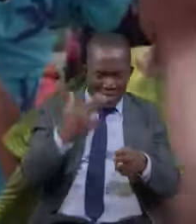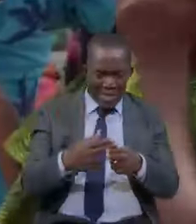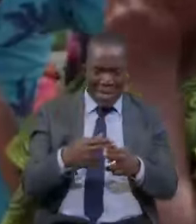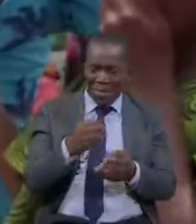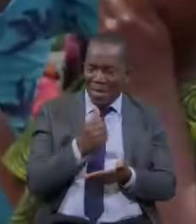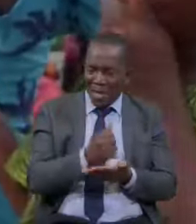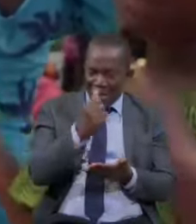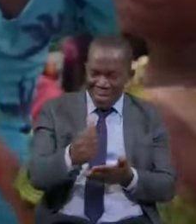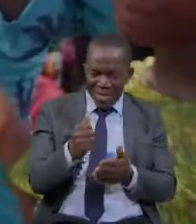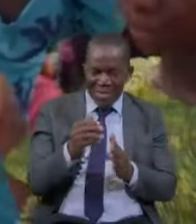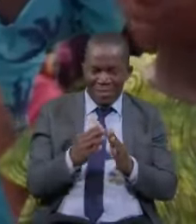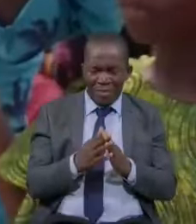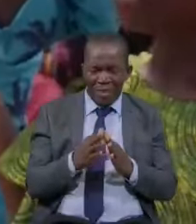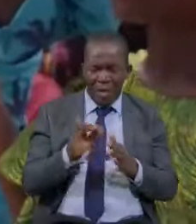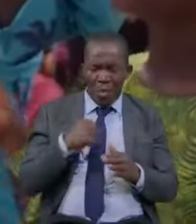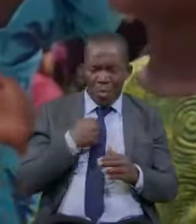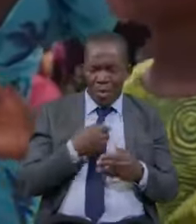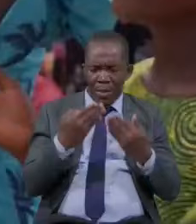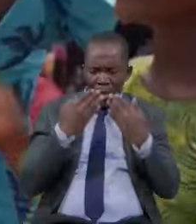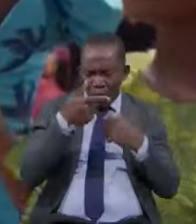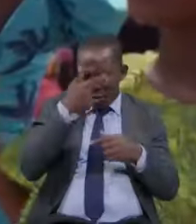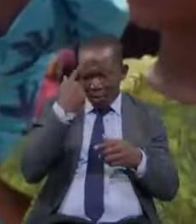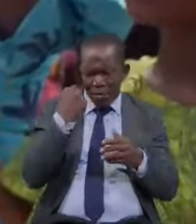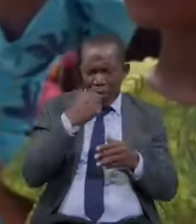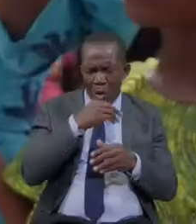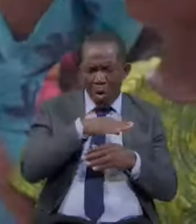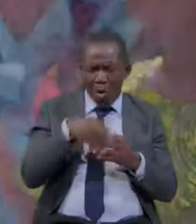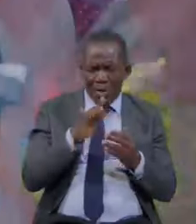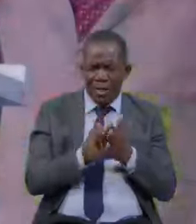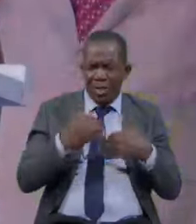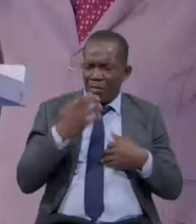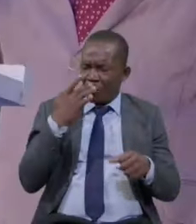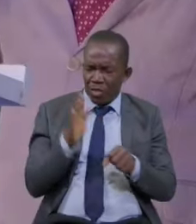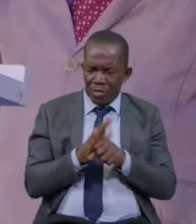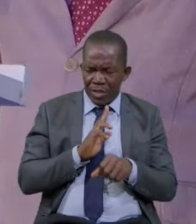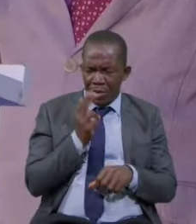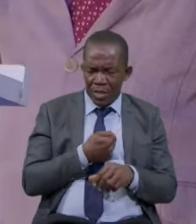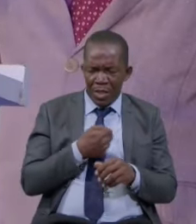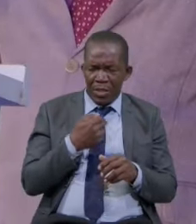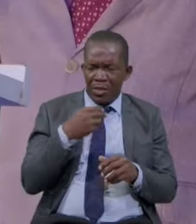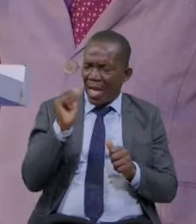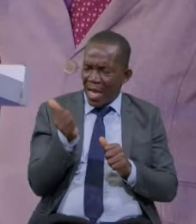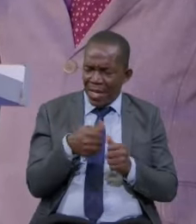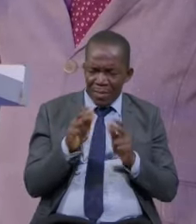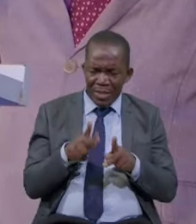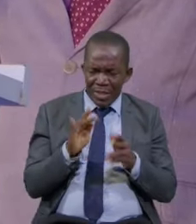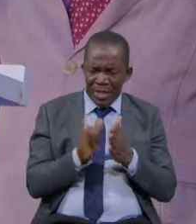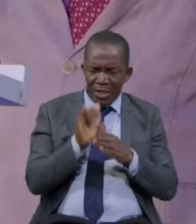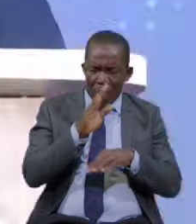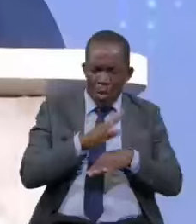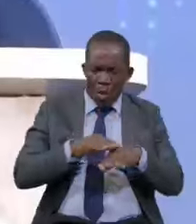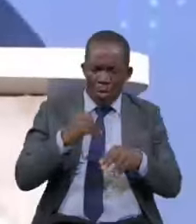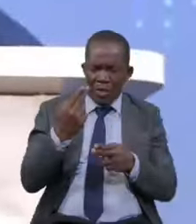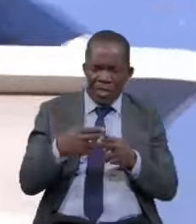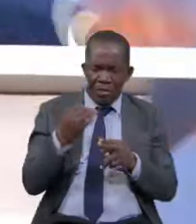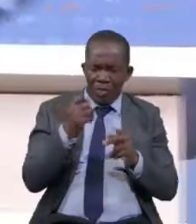because of what you have promised. Whosoever shall call on the name of the Lord shall be saved. I